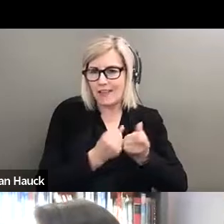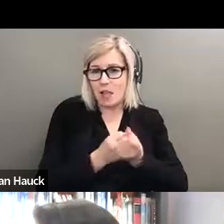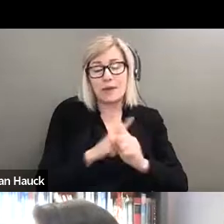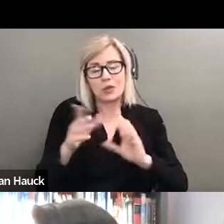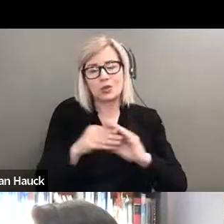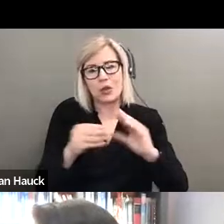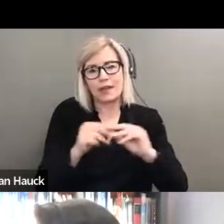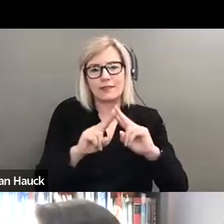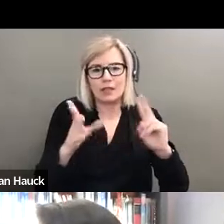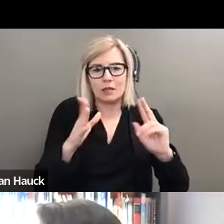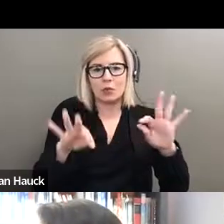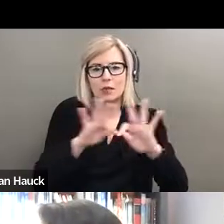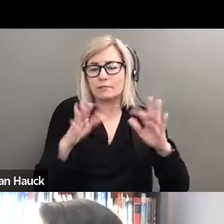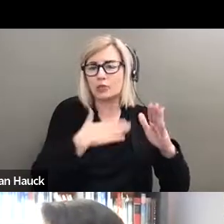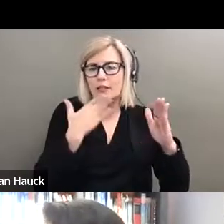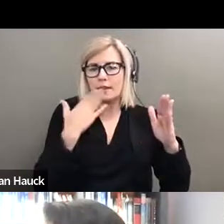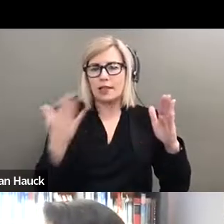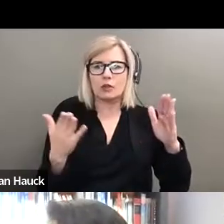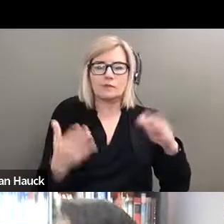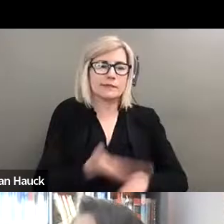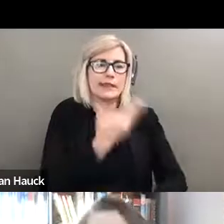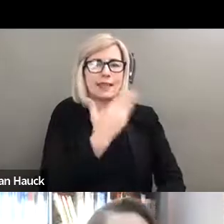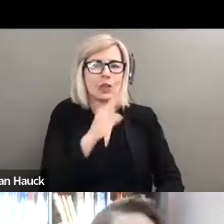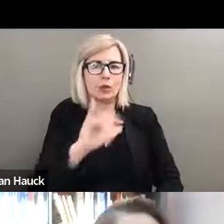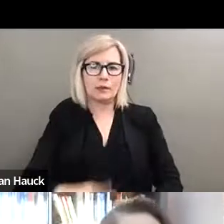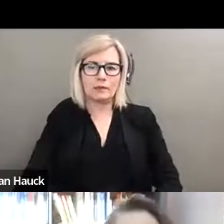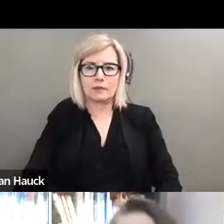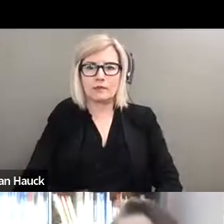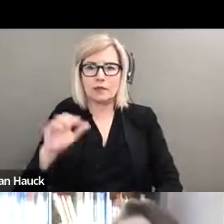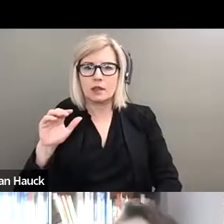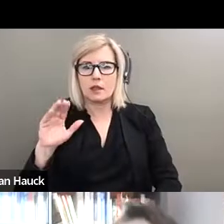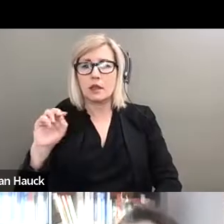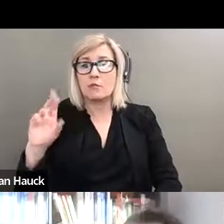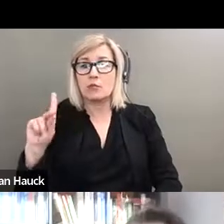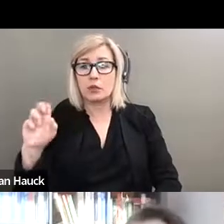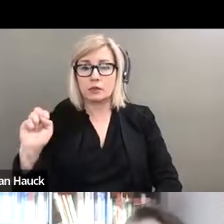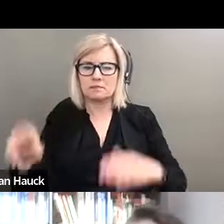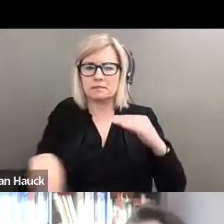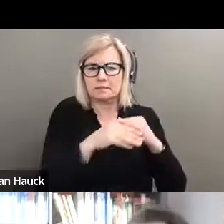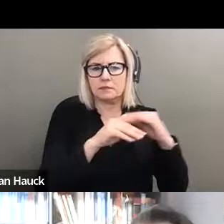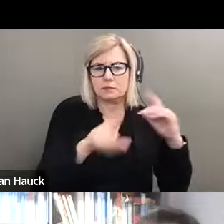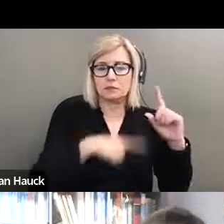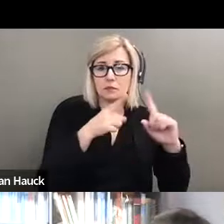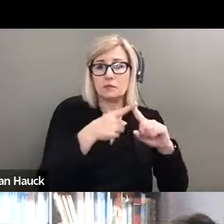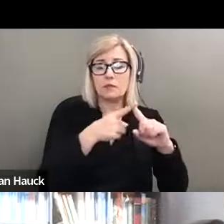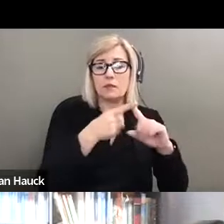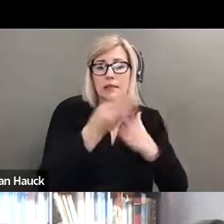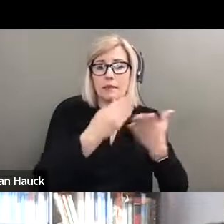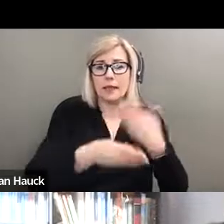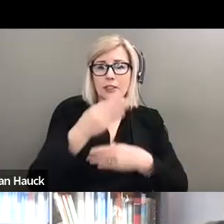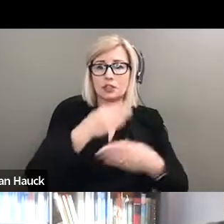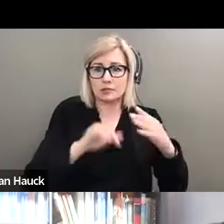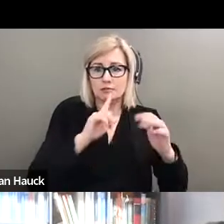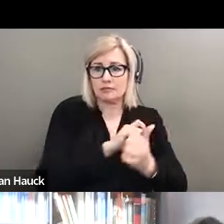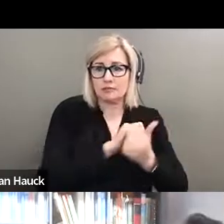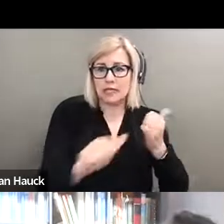So I appreciate that. Thank you. Thank you, Bill. And if I could just add to that too, that when these budgets do pass, and